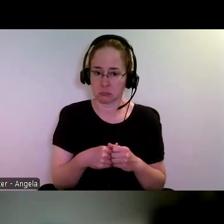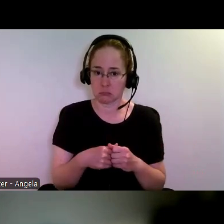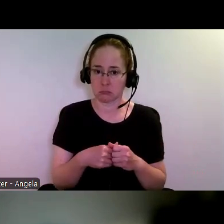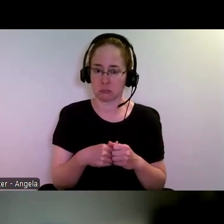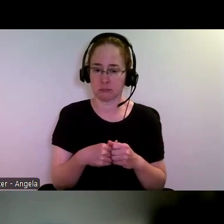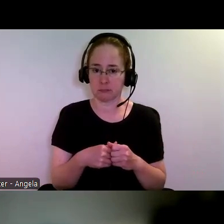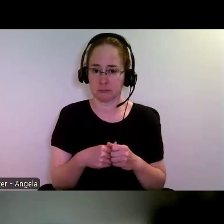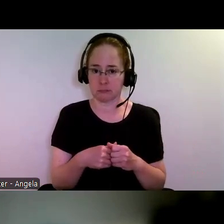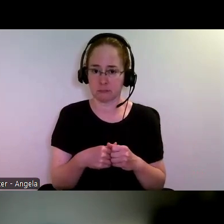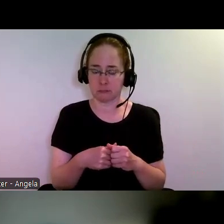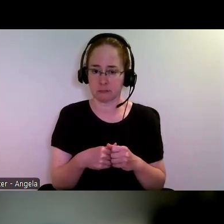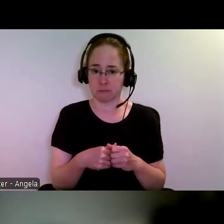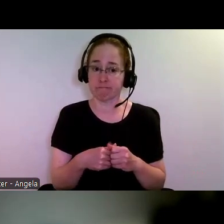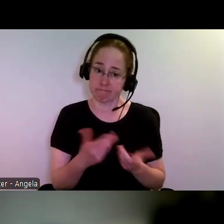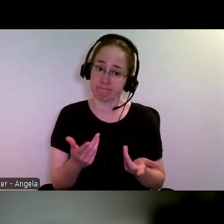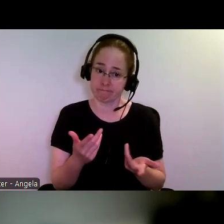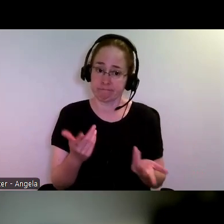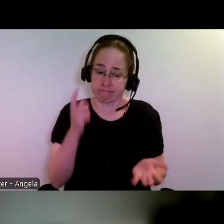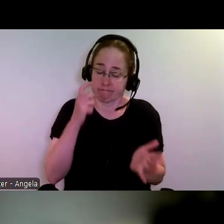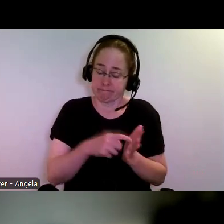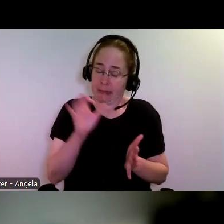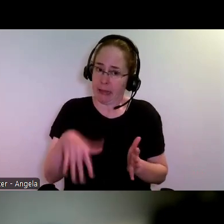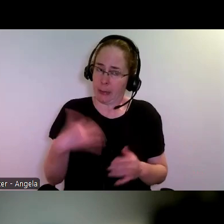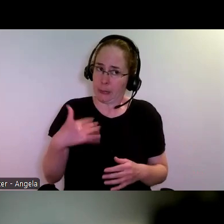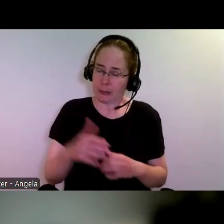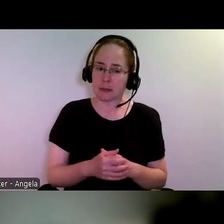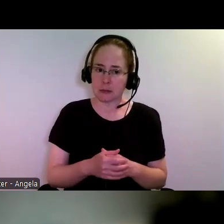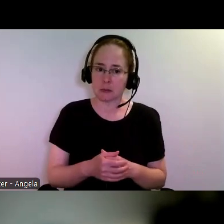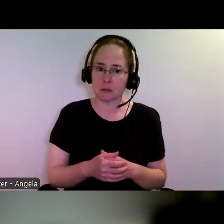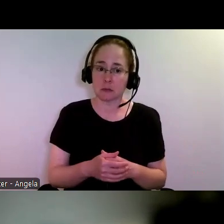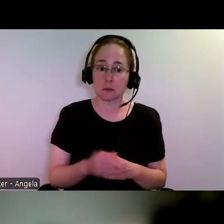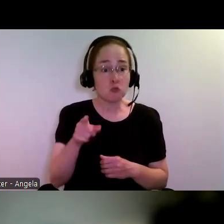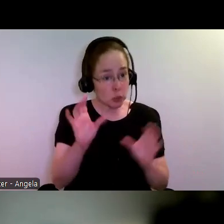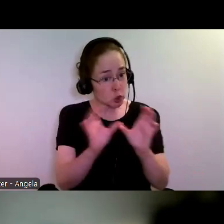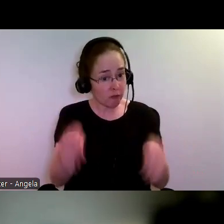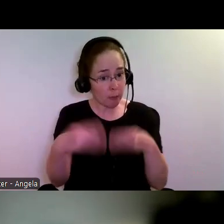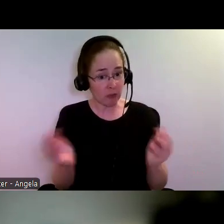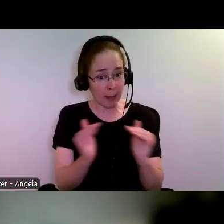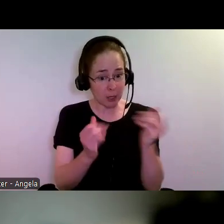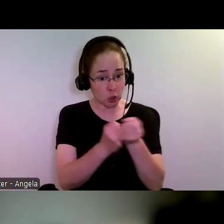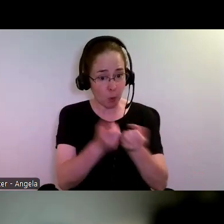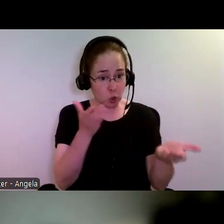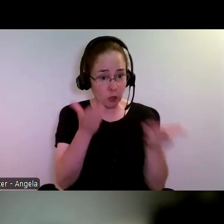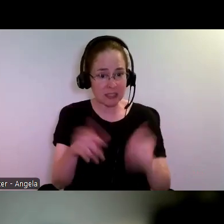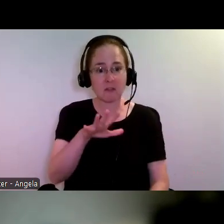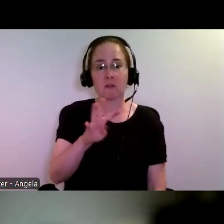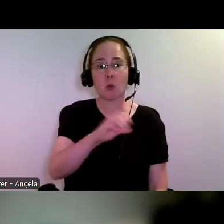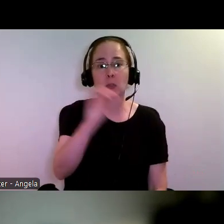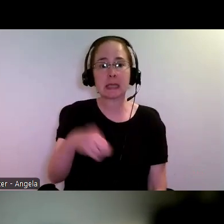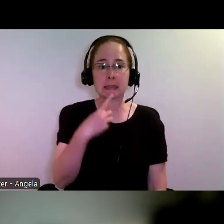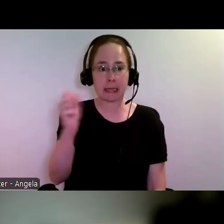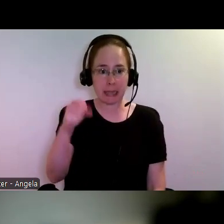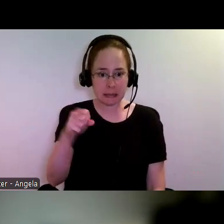that's notable. So when we asked folks, are you certified to provide peer support services? 54% said